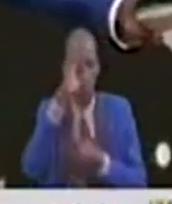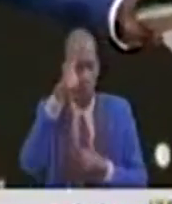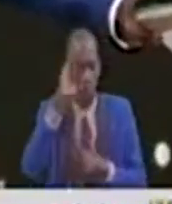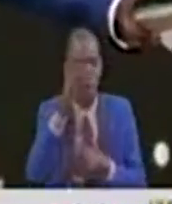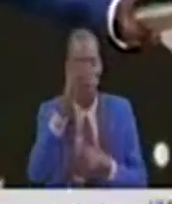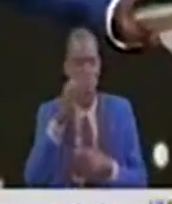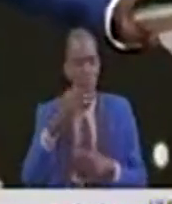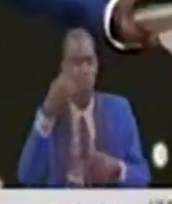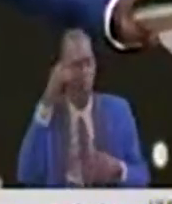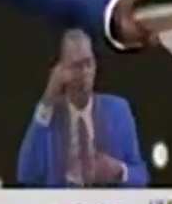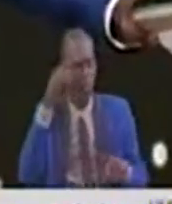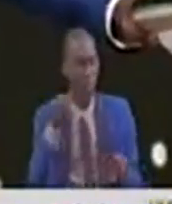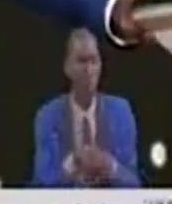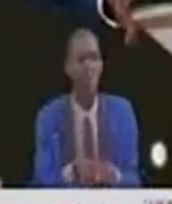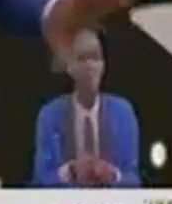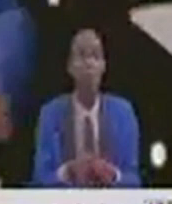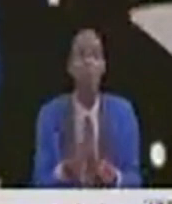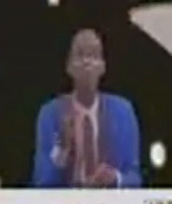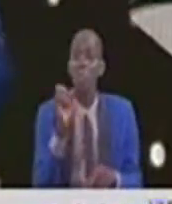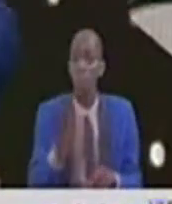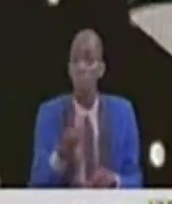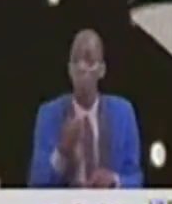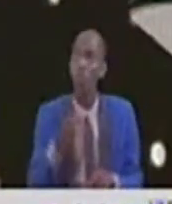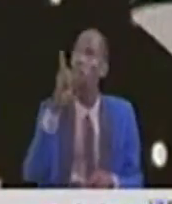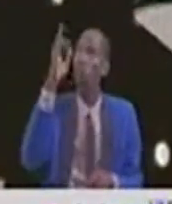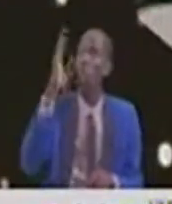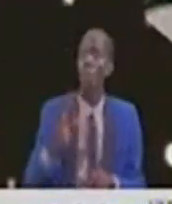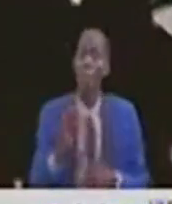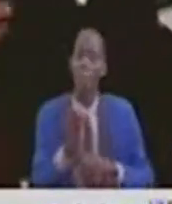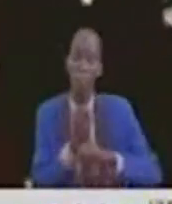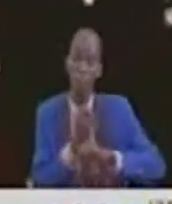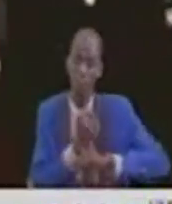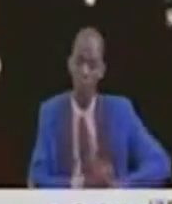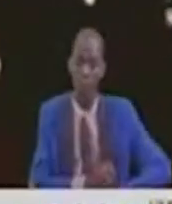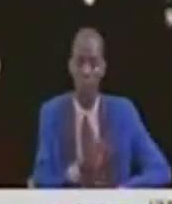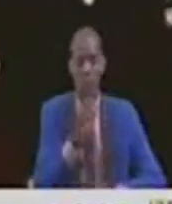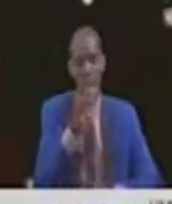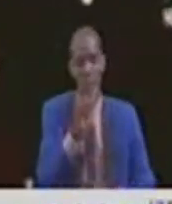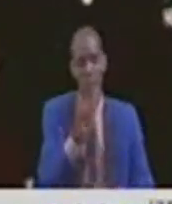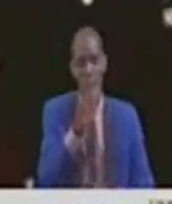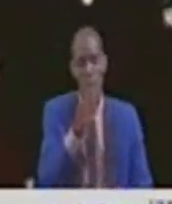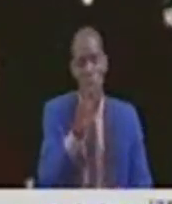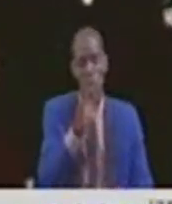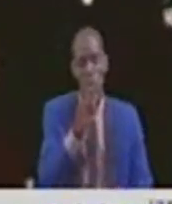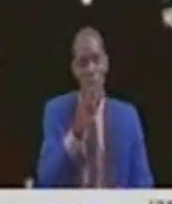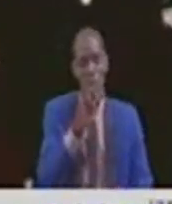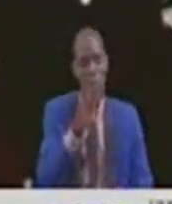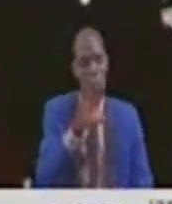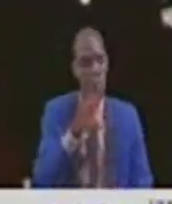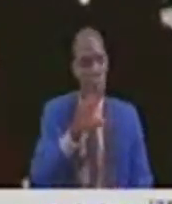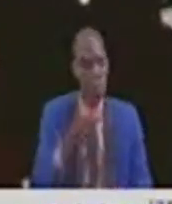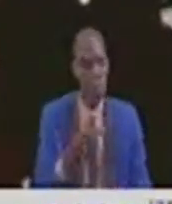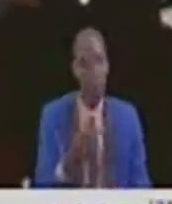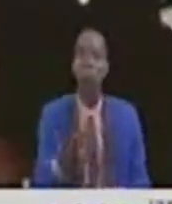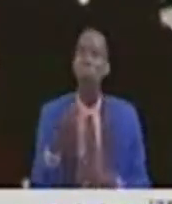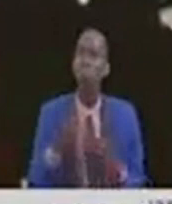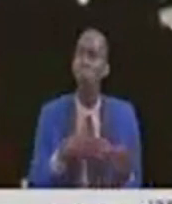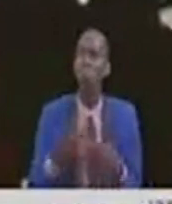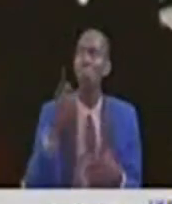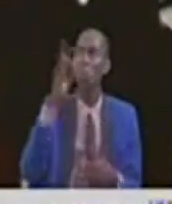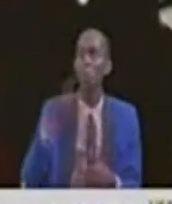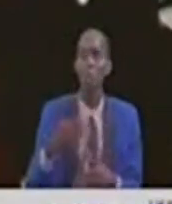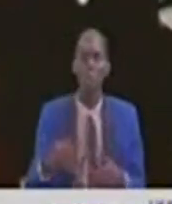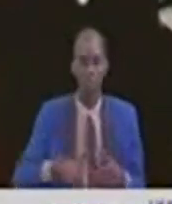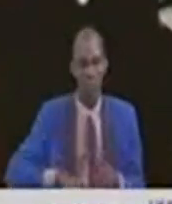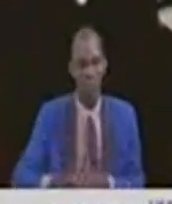protected him, he now told him the truth that this one will kill you and kill